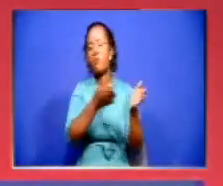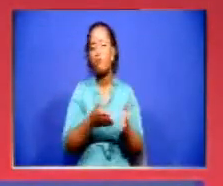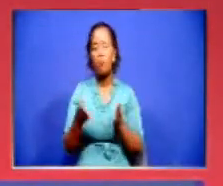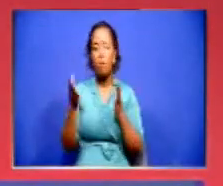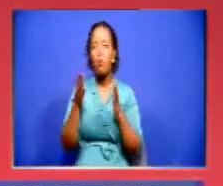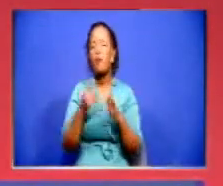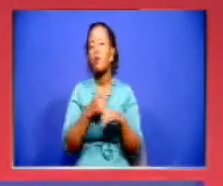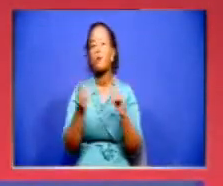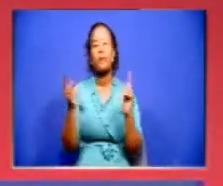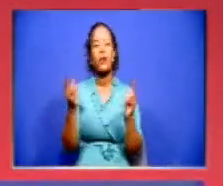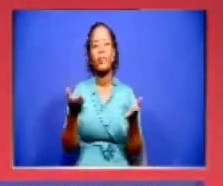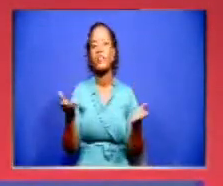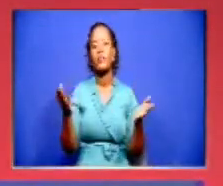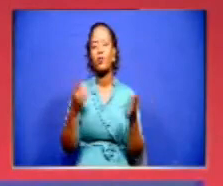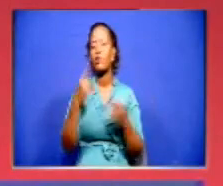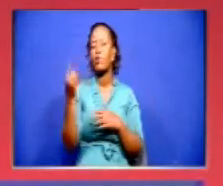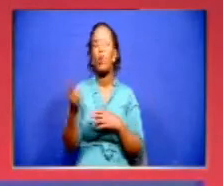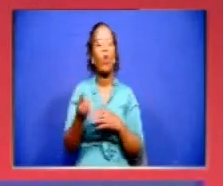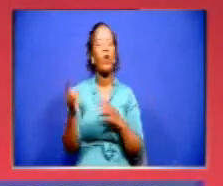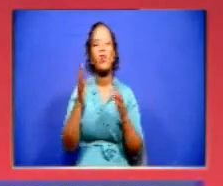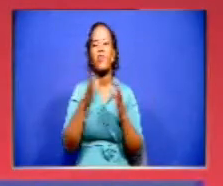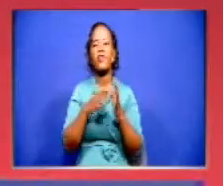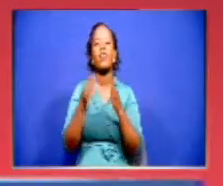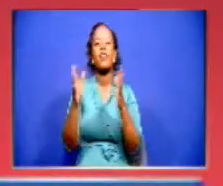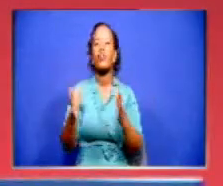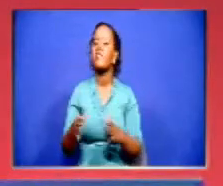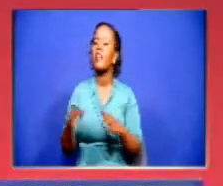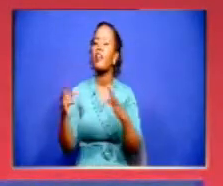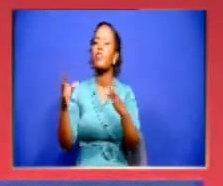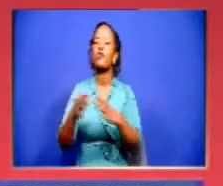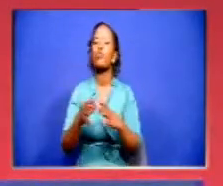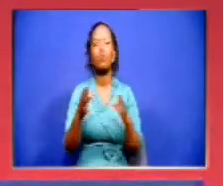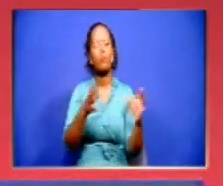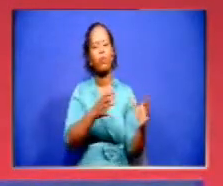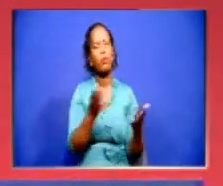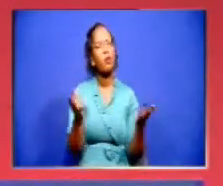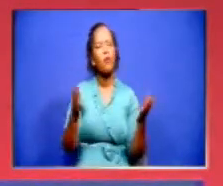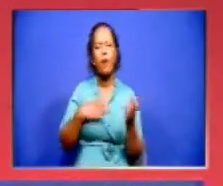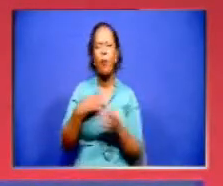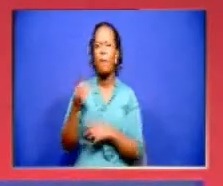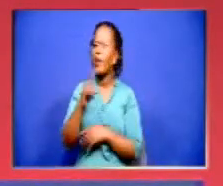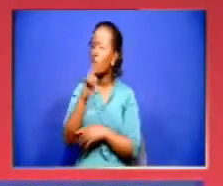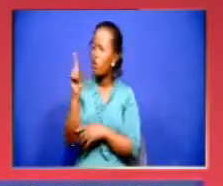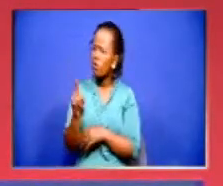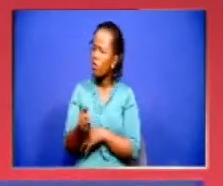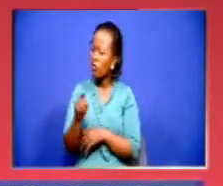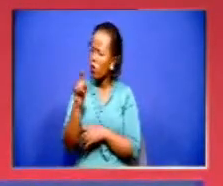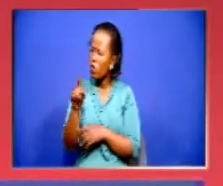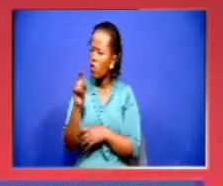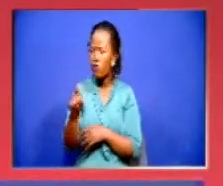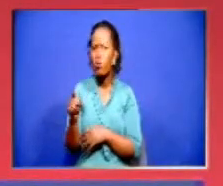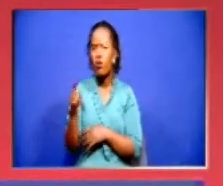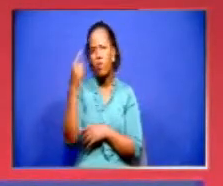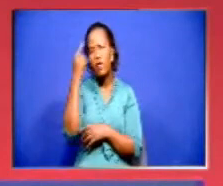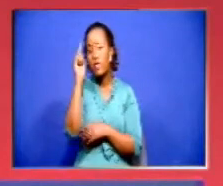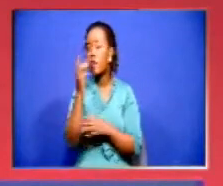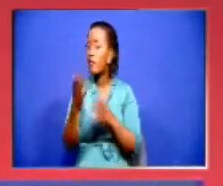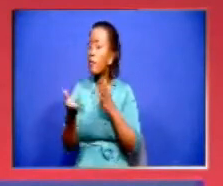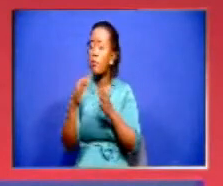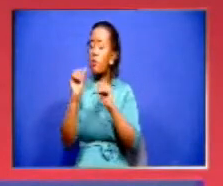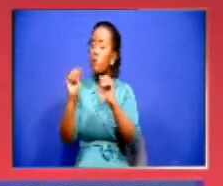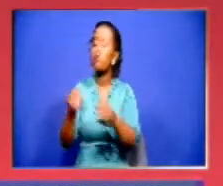but they're just natural leaders in that group. So my question to you, Judge, is that do you see yourselves emerging as another